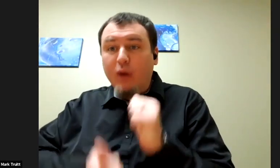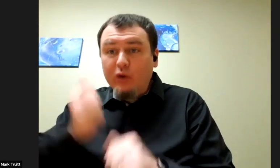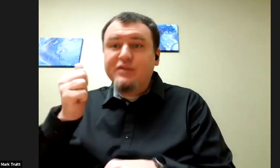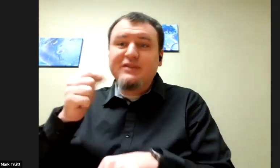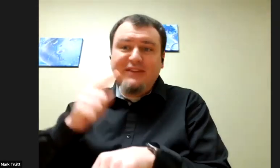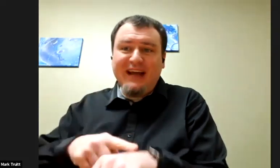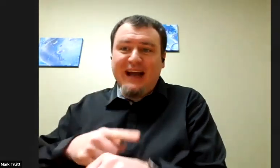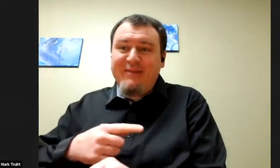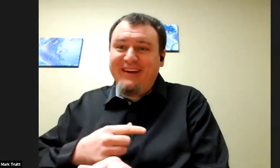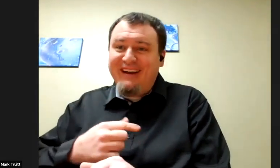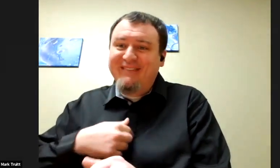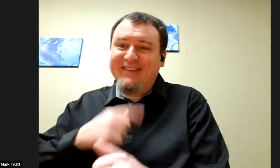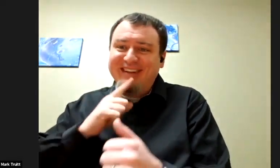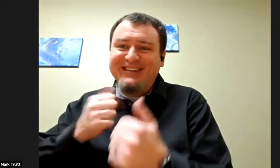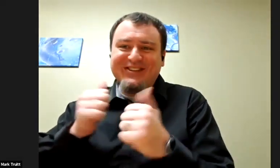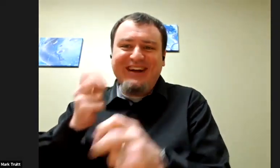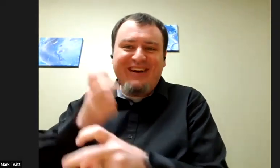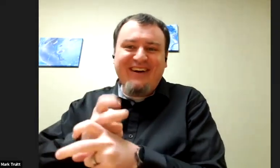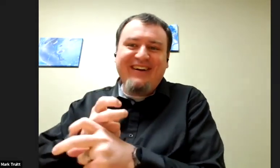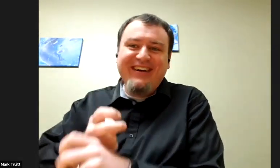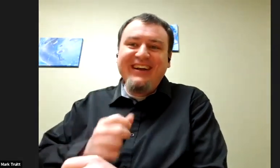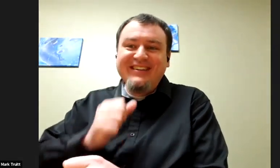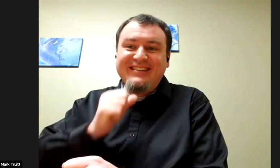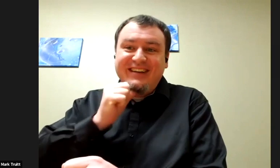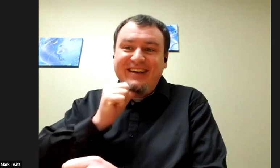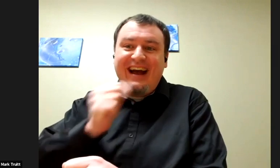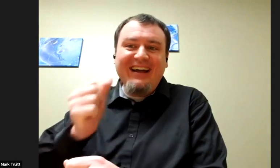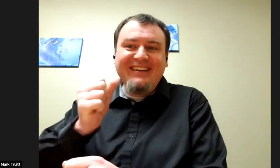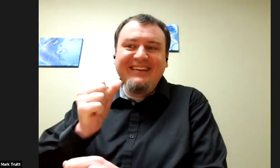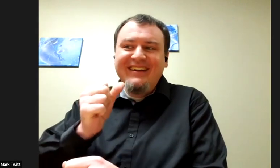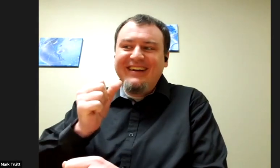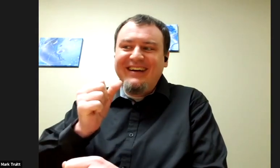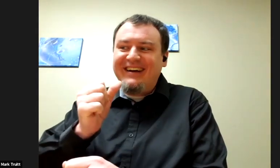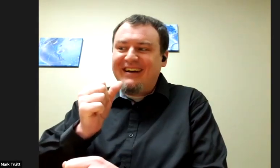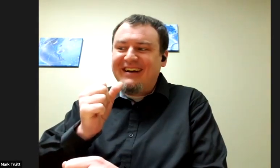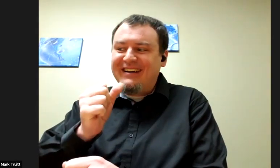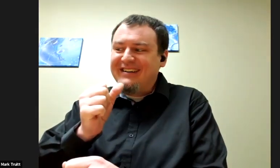But most of the time, I really try hard